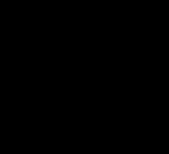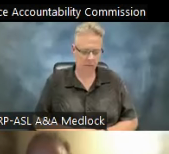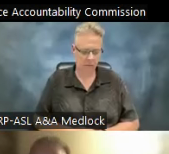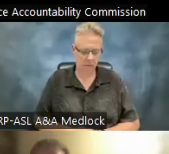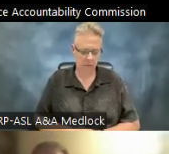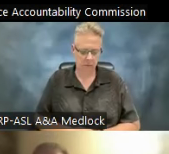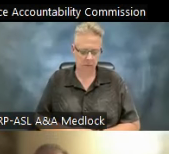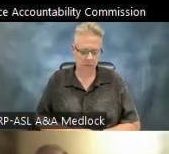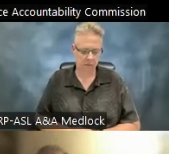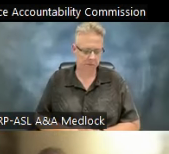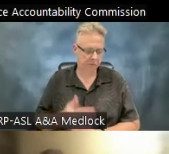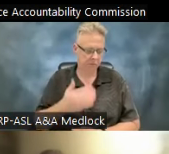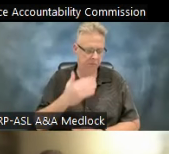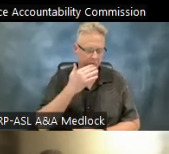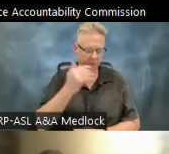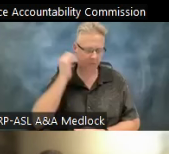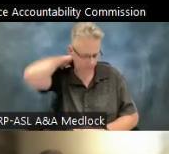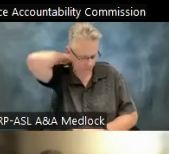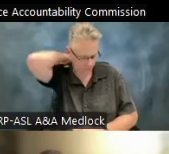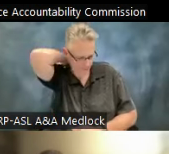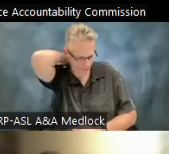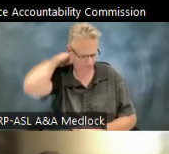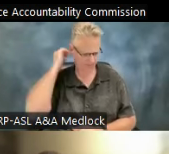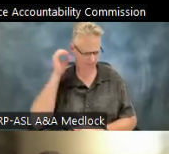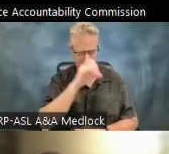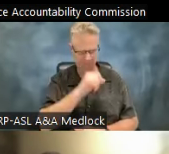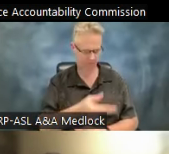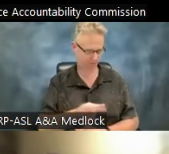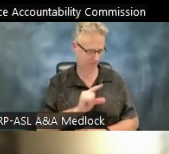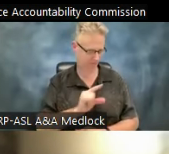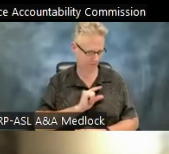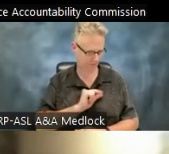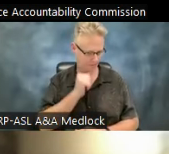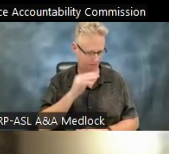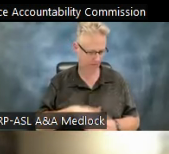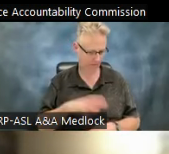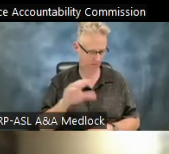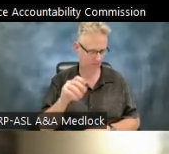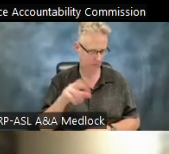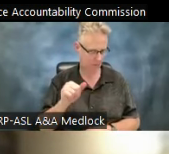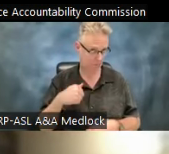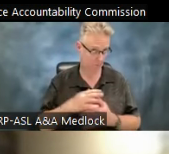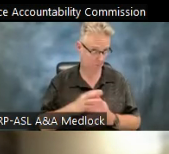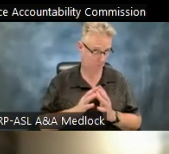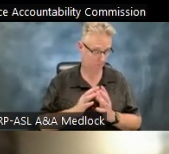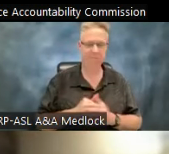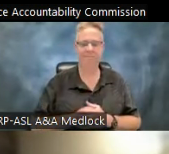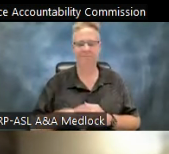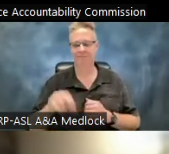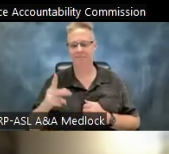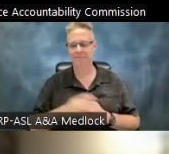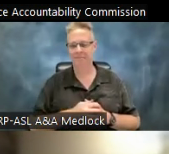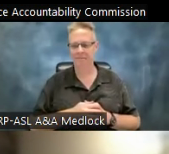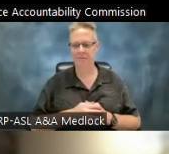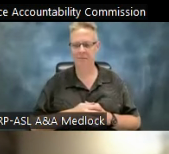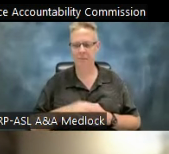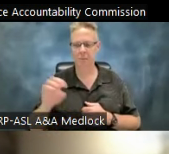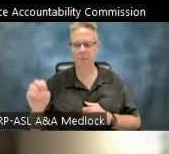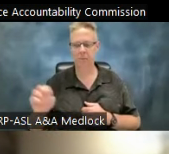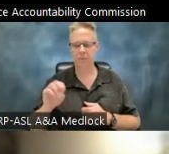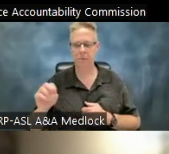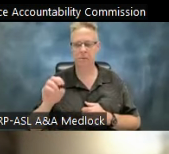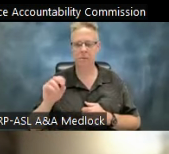Thank you. Well, I guess it's my turn, but I haven't turned my camera back on yet. Okay. So E, all